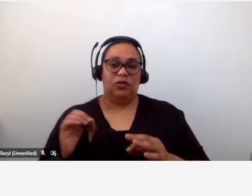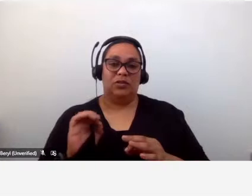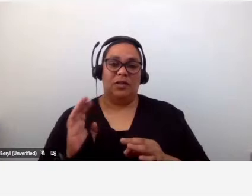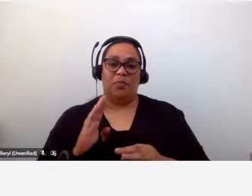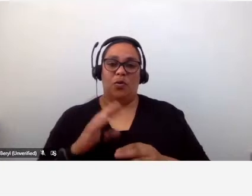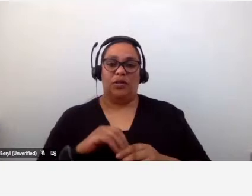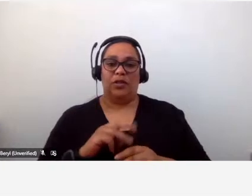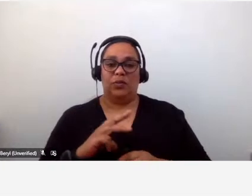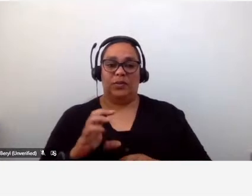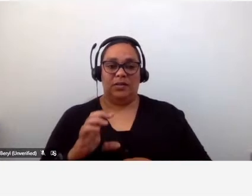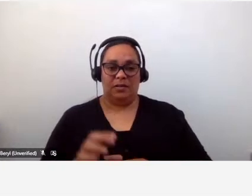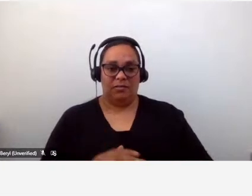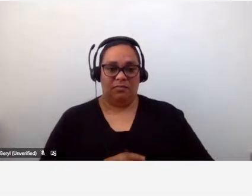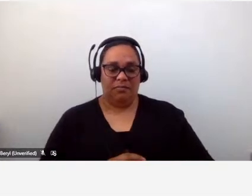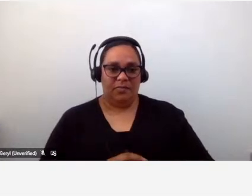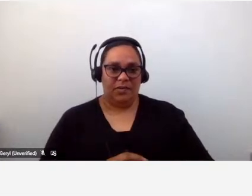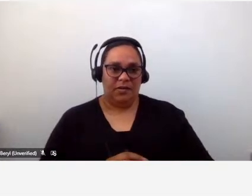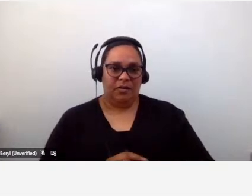the Western Cape?